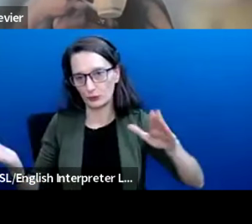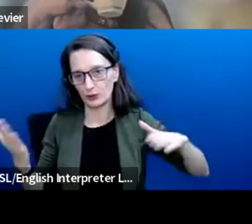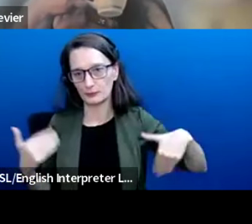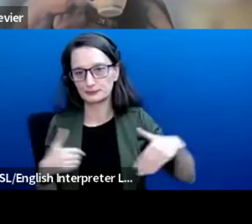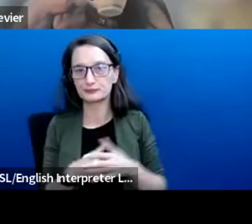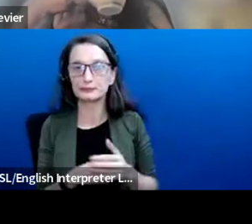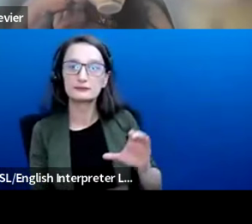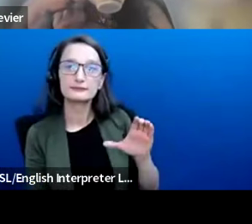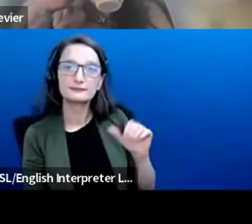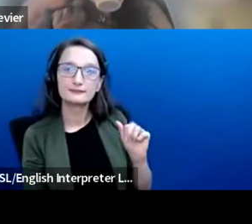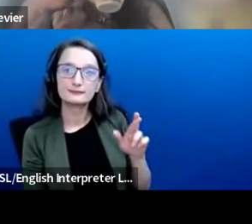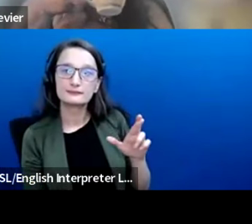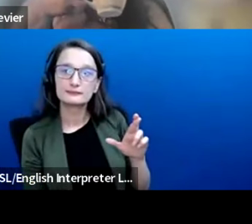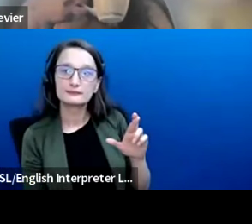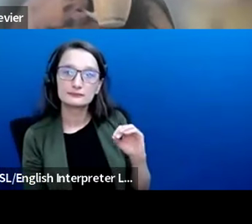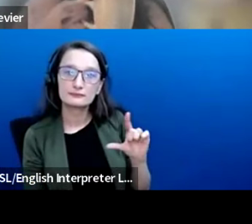Carol, yes, please.